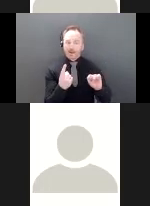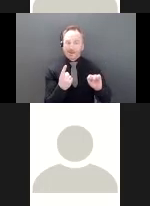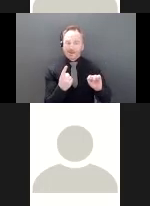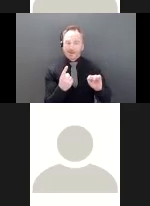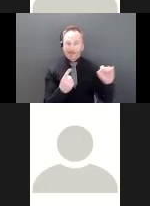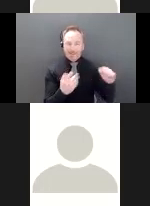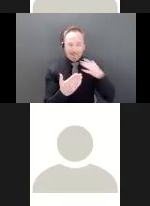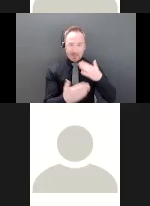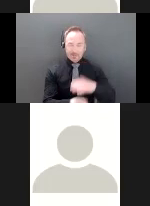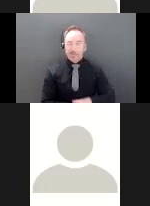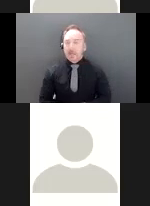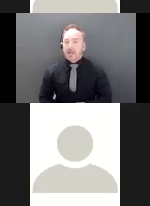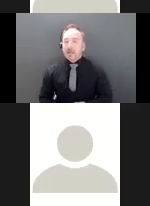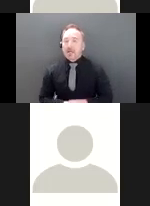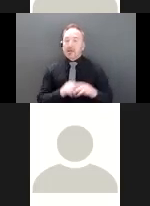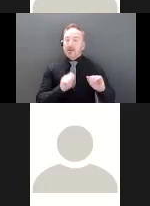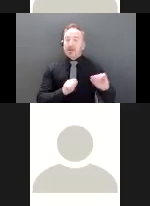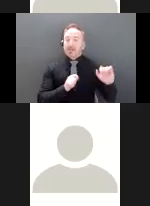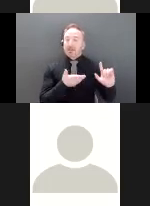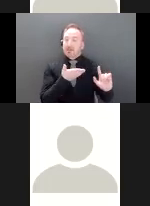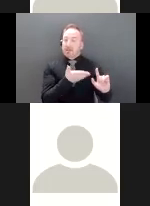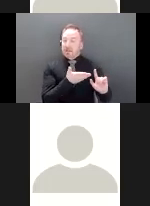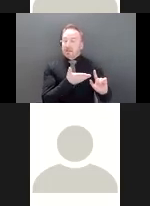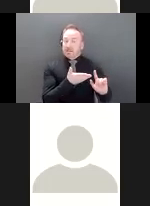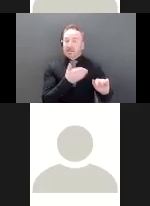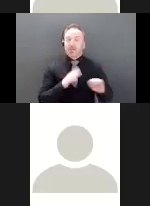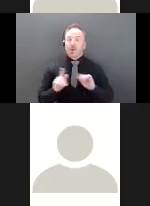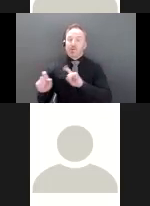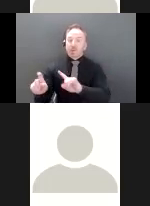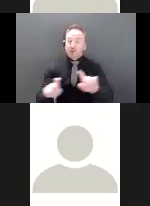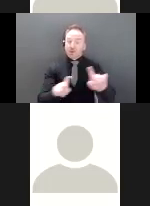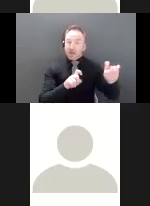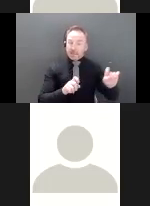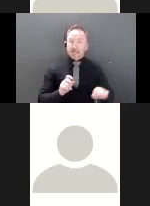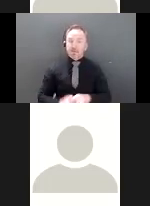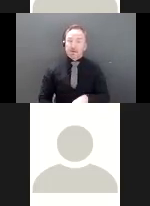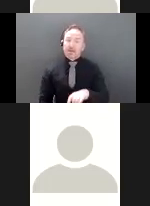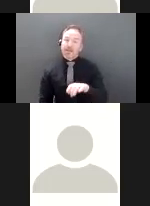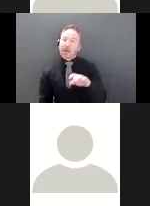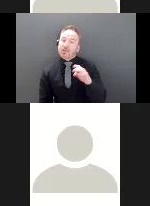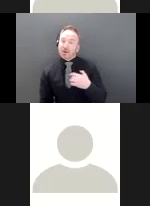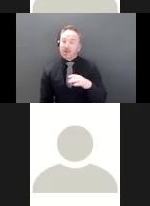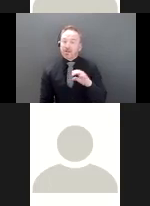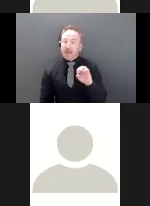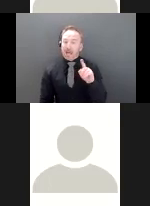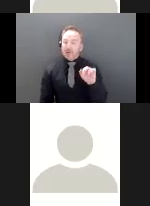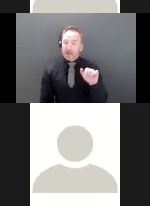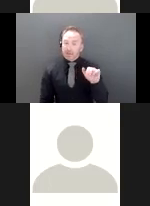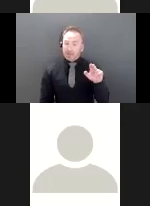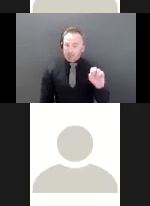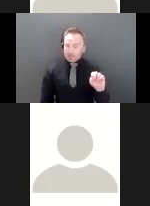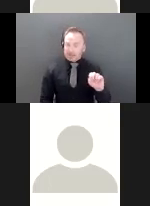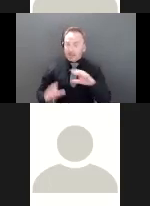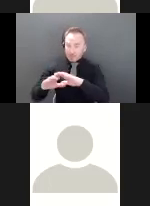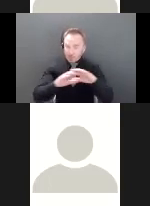you. We did some surveys with the elder abuse networks, and you can give us a shout out if you're